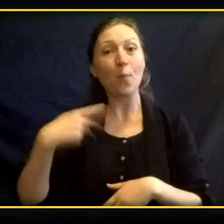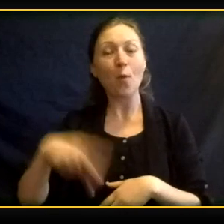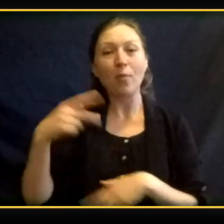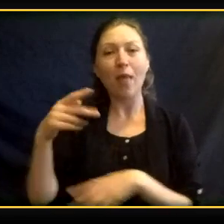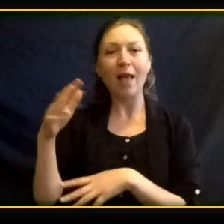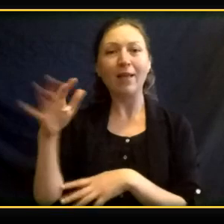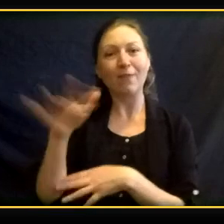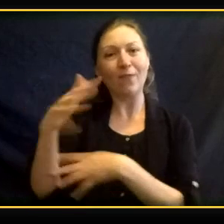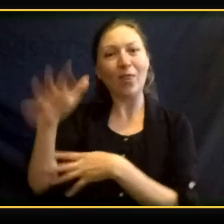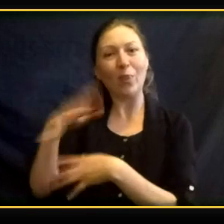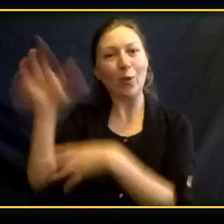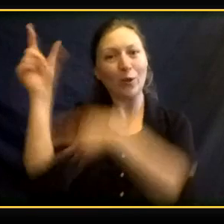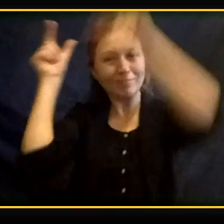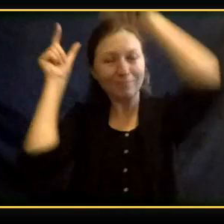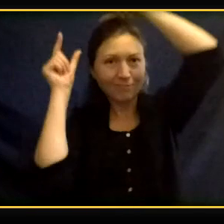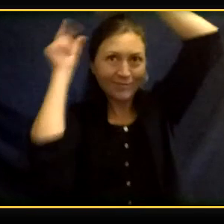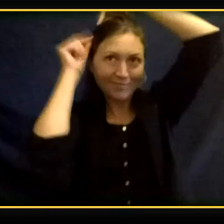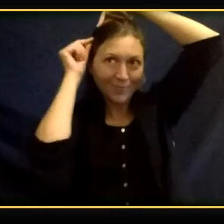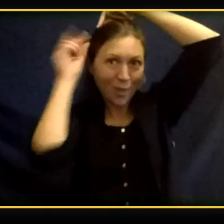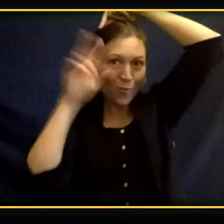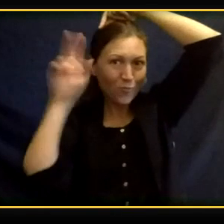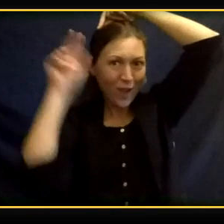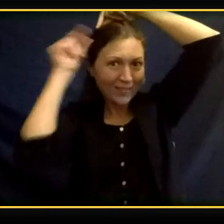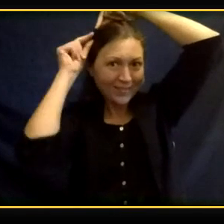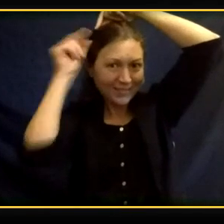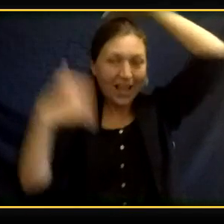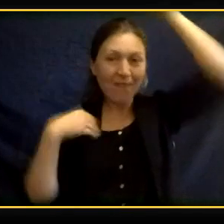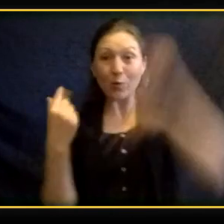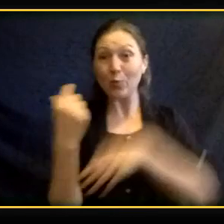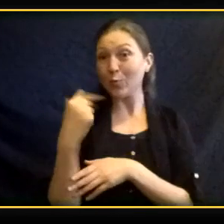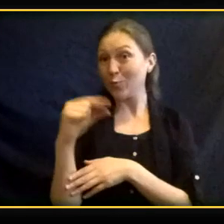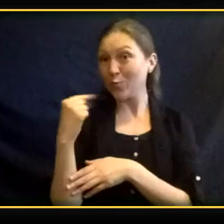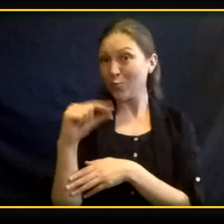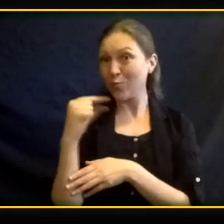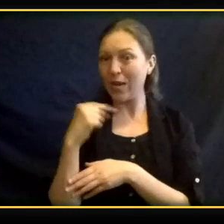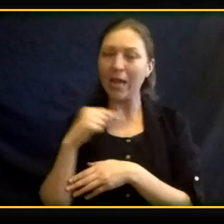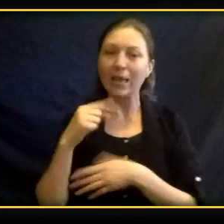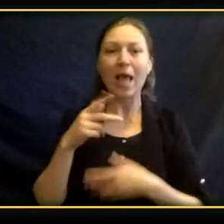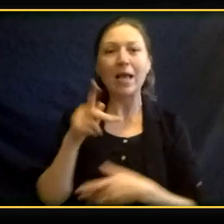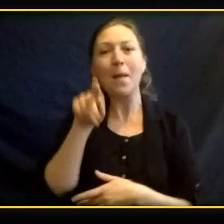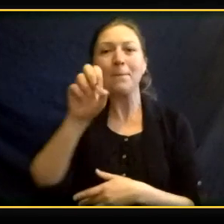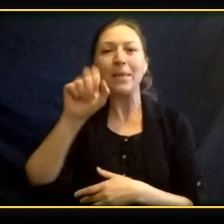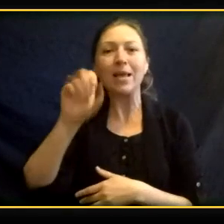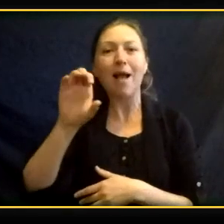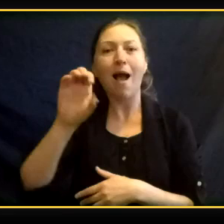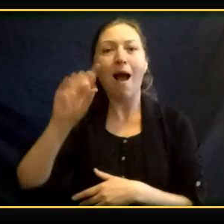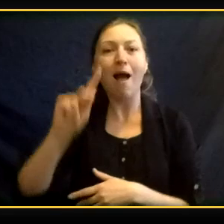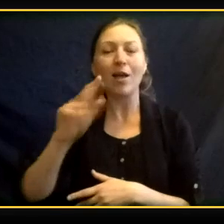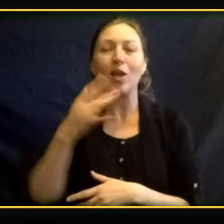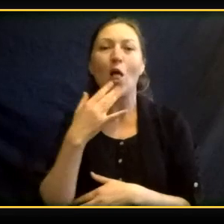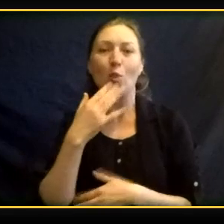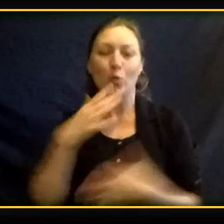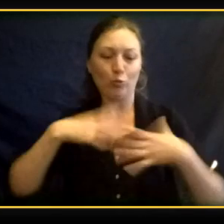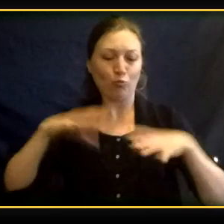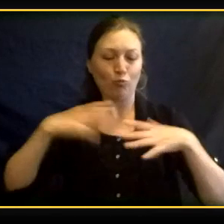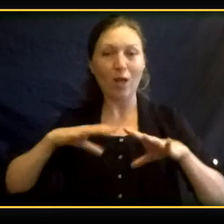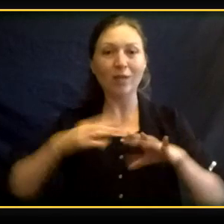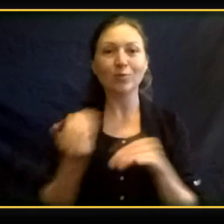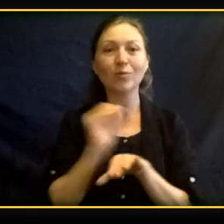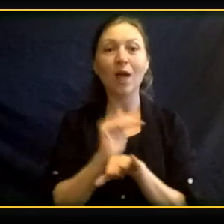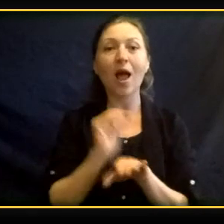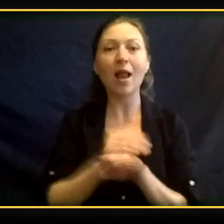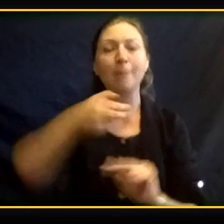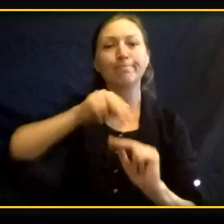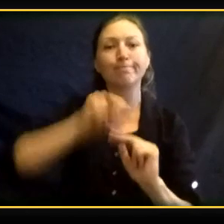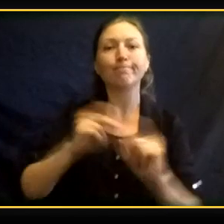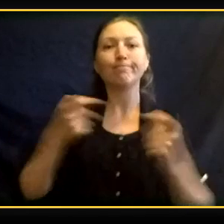hair. I'm wearing a green peacock colored dress this evening, and I am seated in my electric wheelchair in front